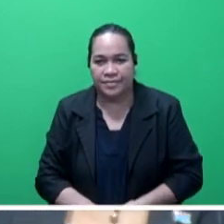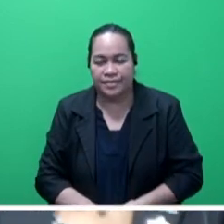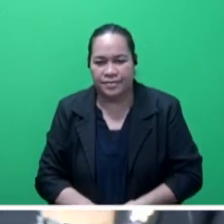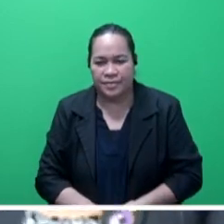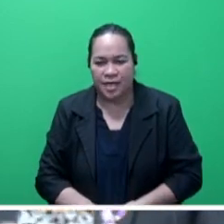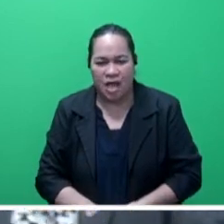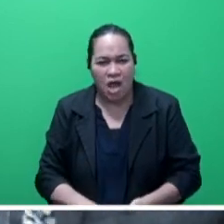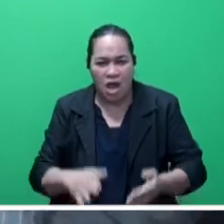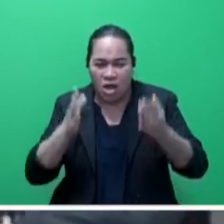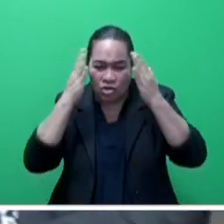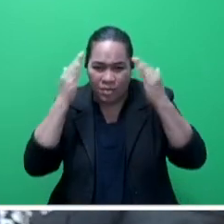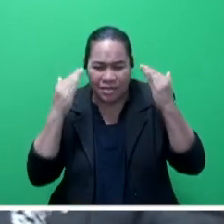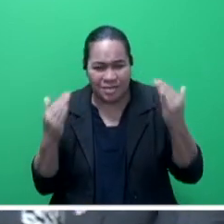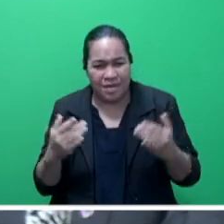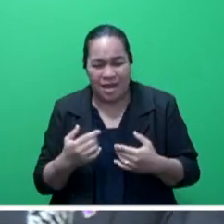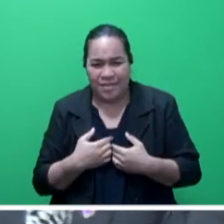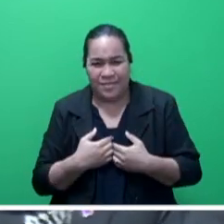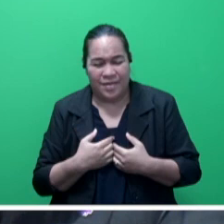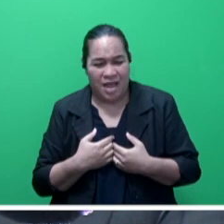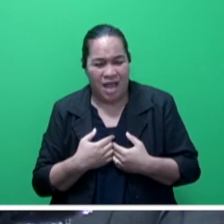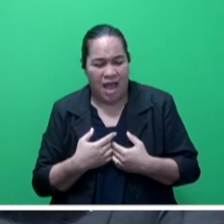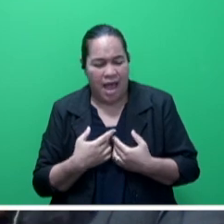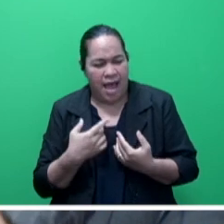Honorable Speaker,